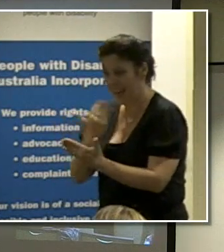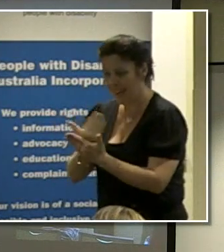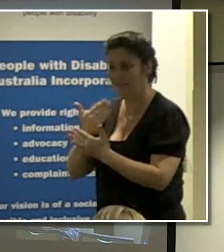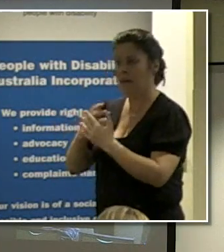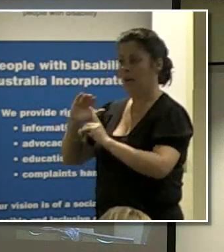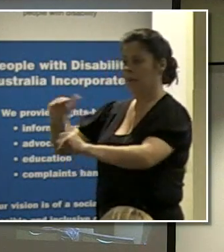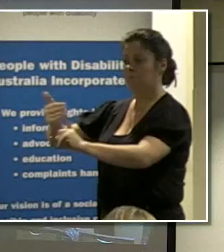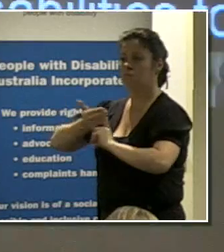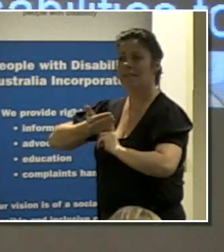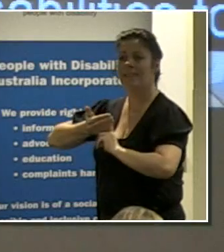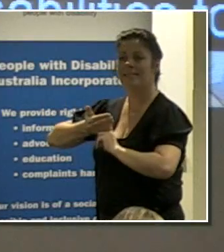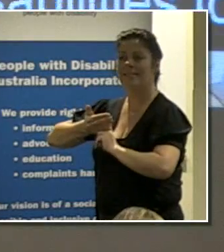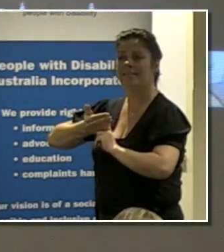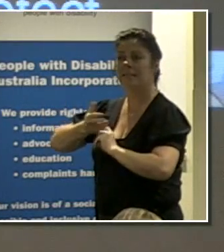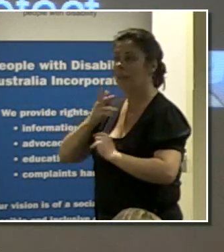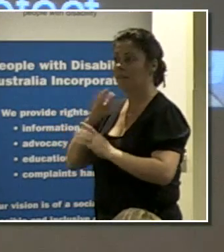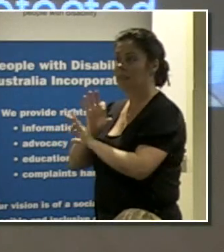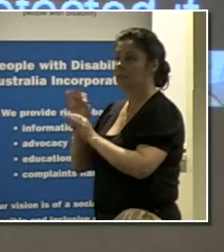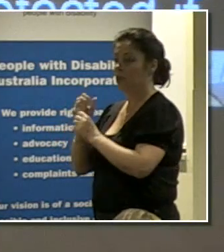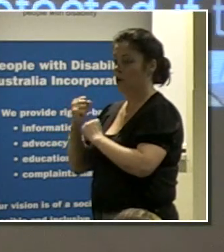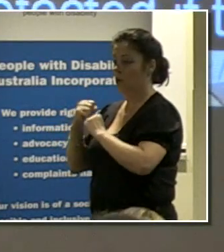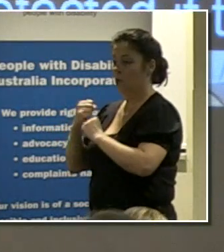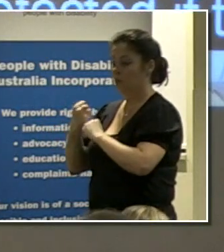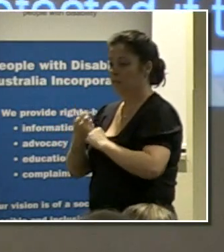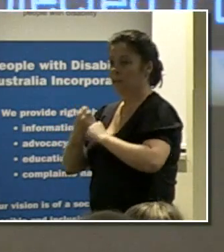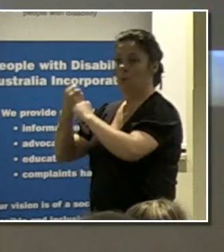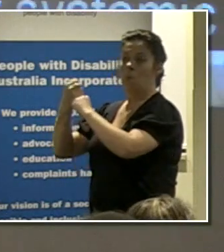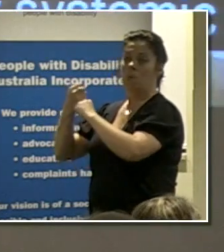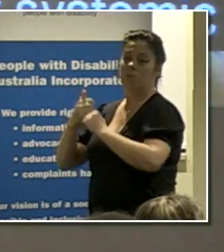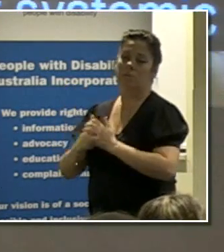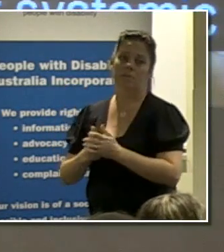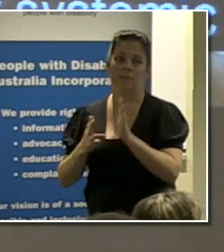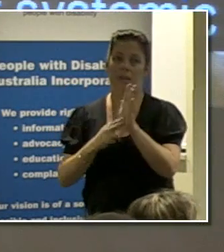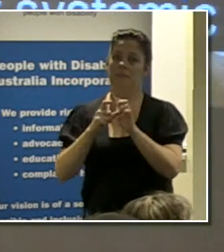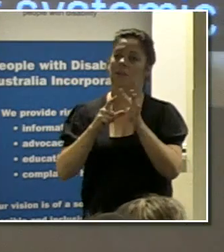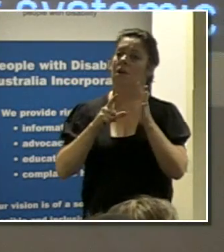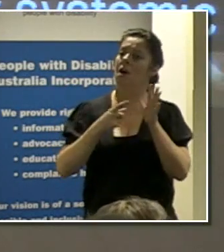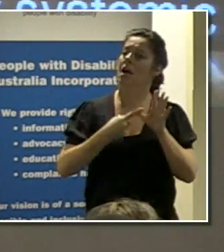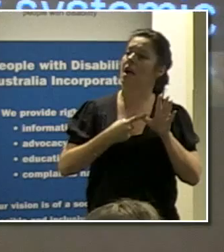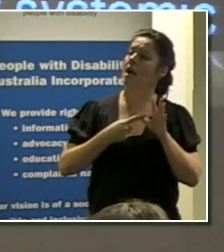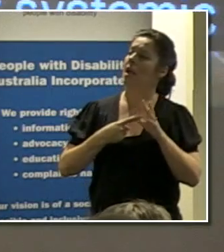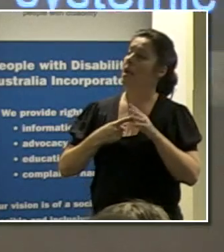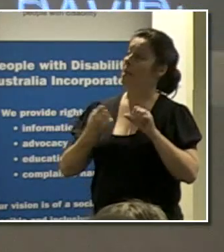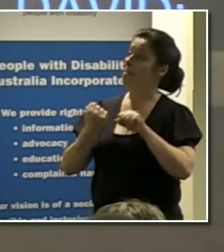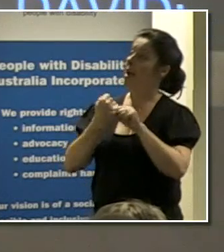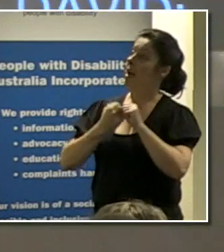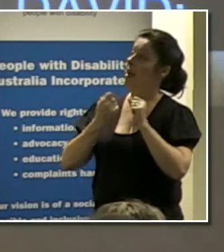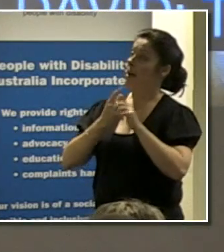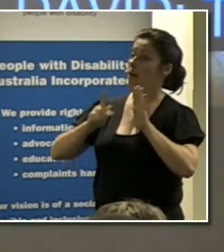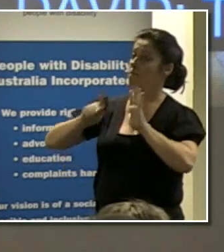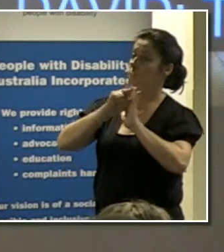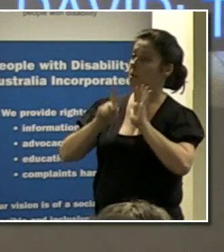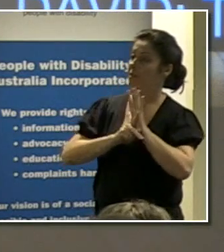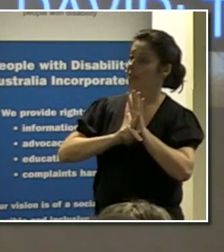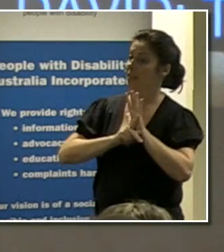for systemic advocacy? Okay, so the NDIA is not the policy authority